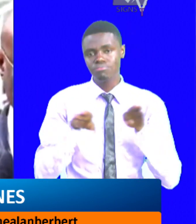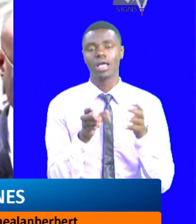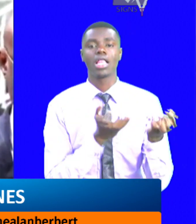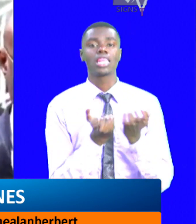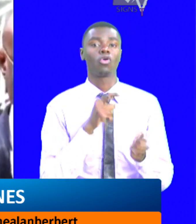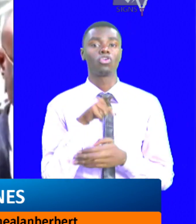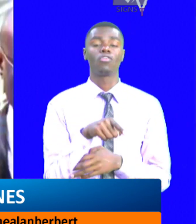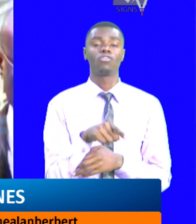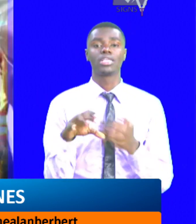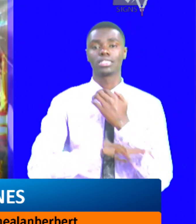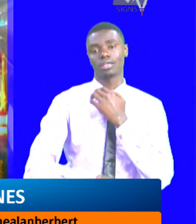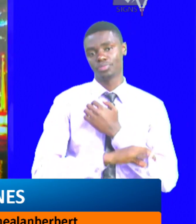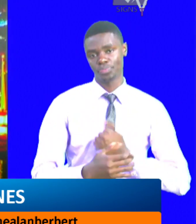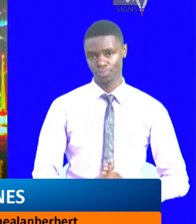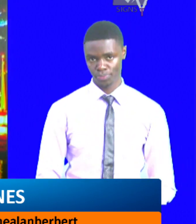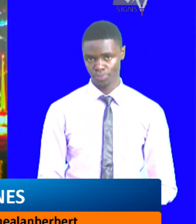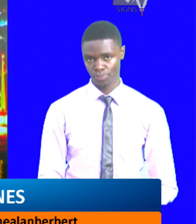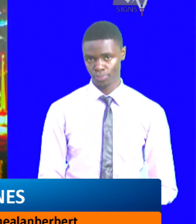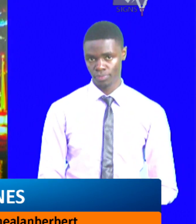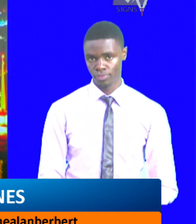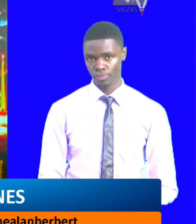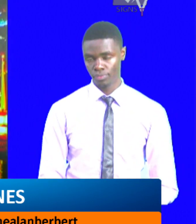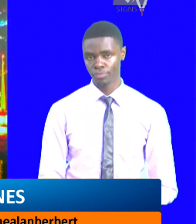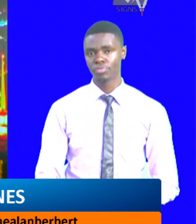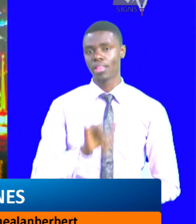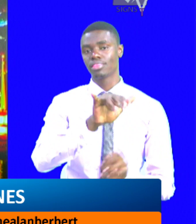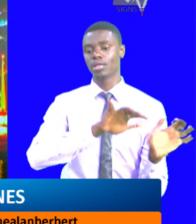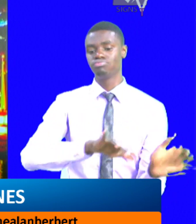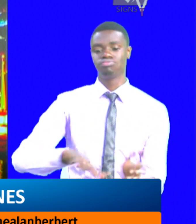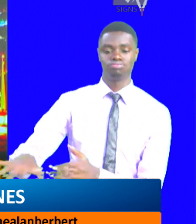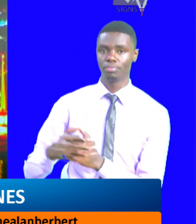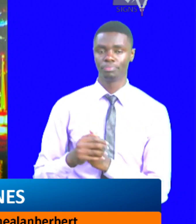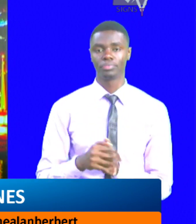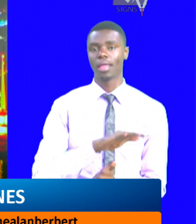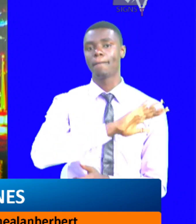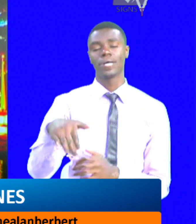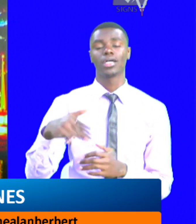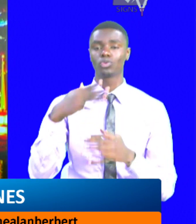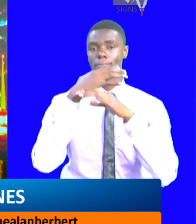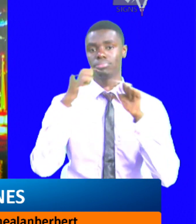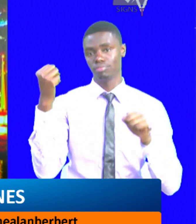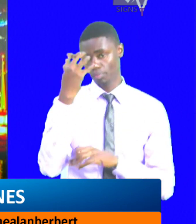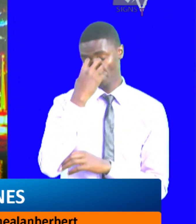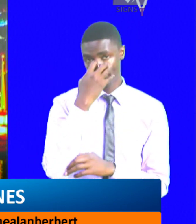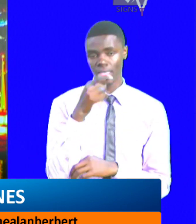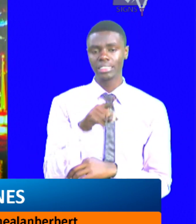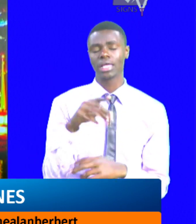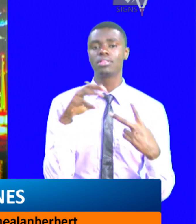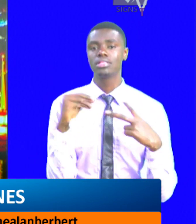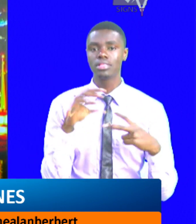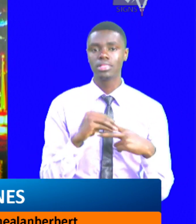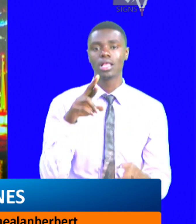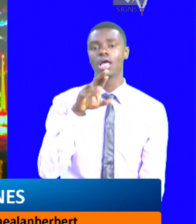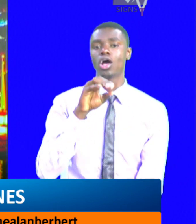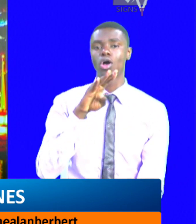country. Unfortunately, he has not succeeded. Well, from that back to President Ruto as he nominates